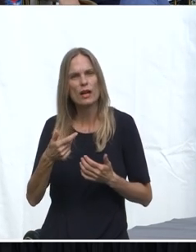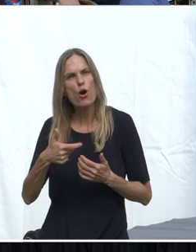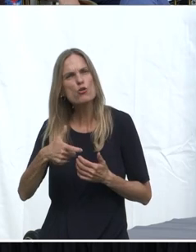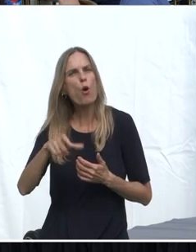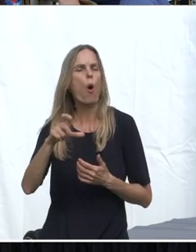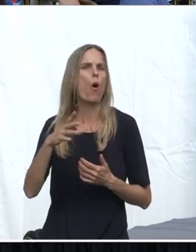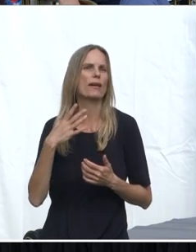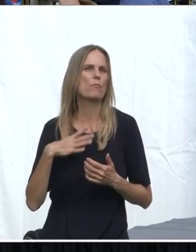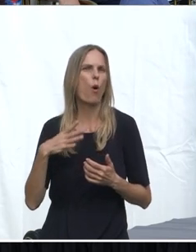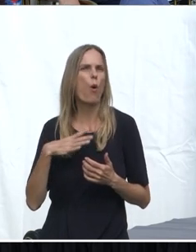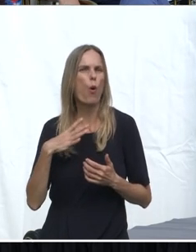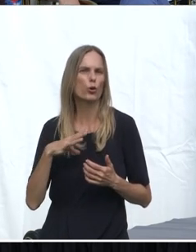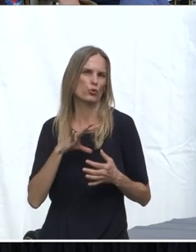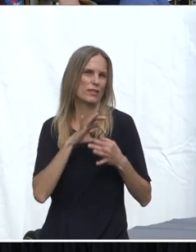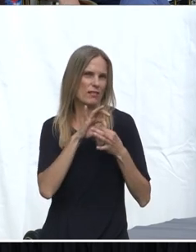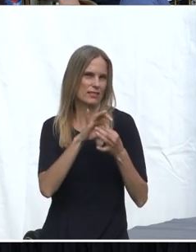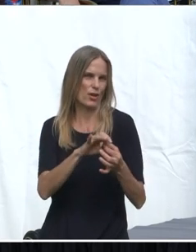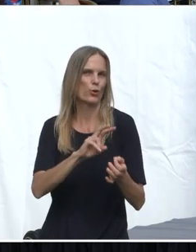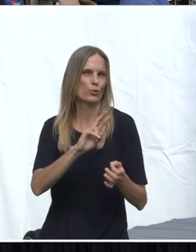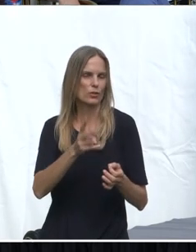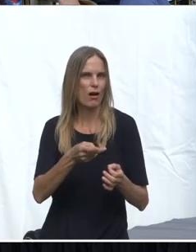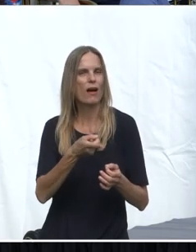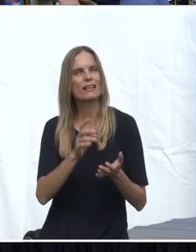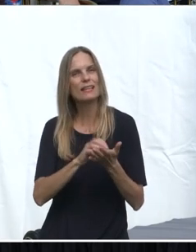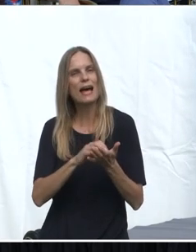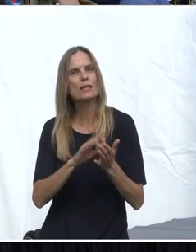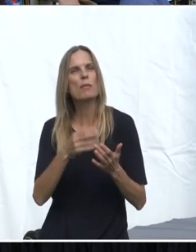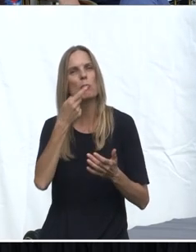men. Of course, also this constant performance. I mean,